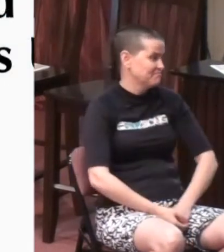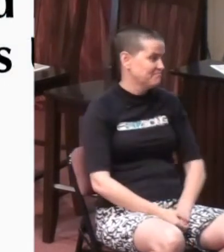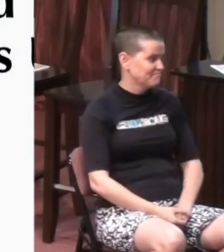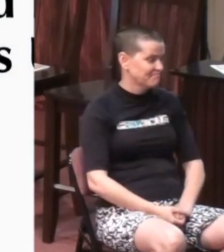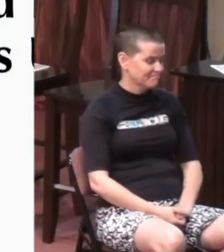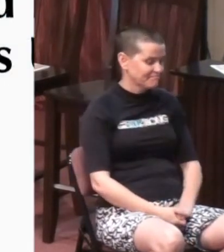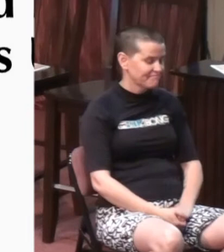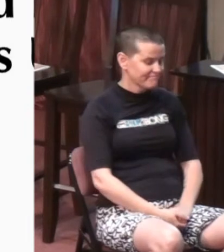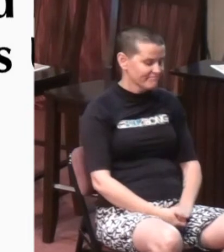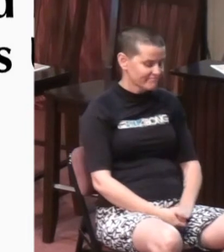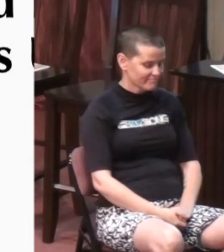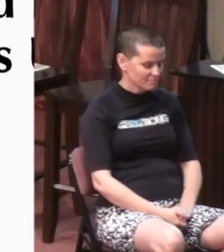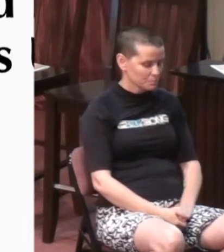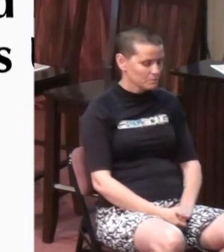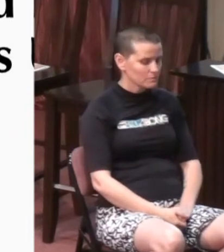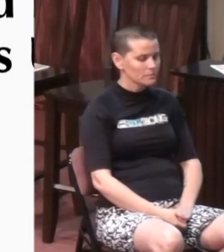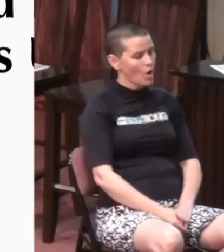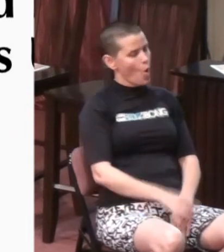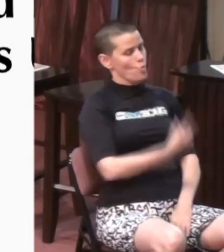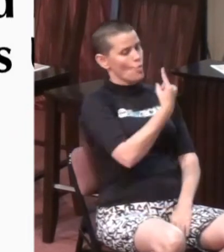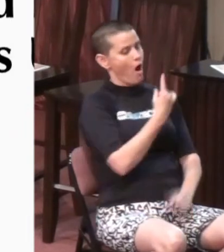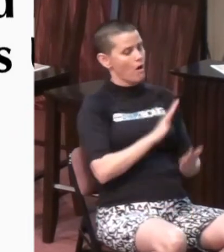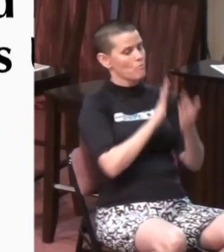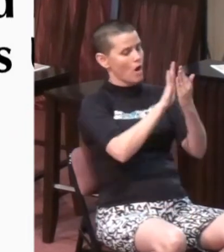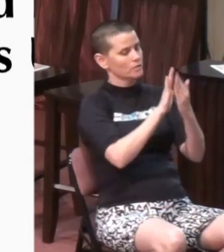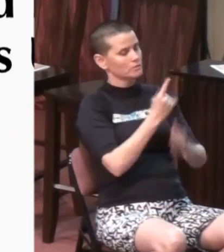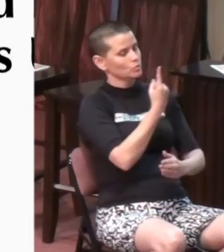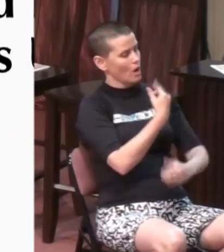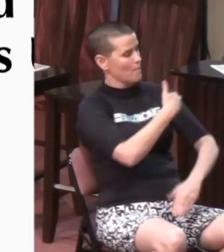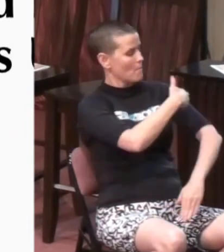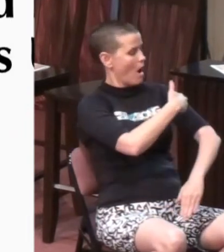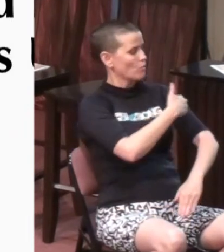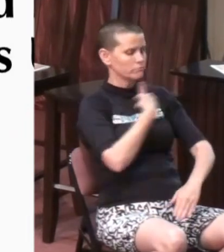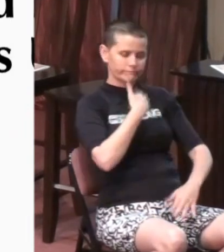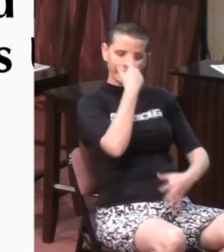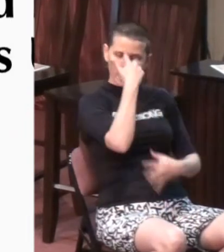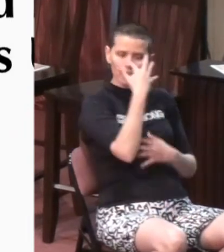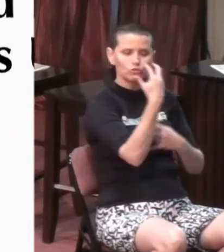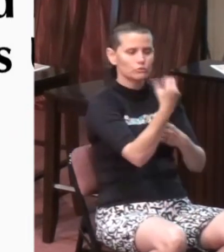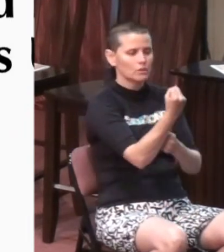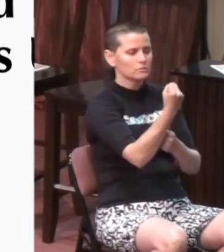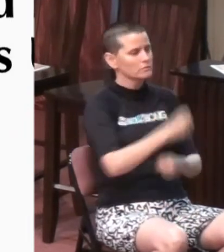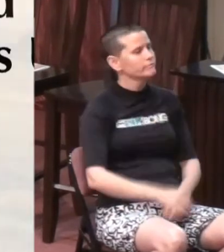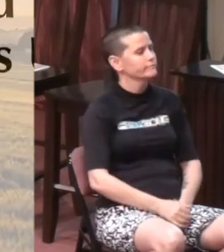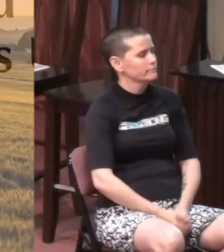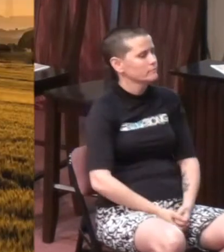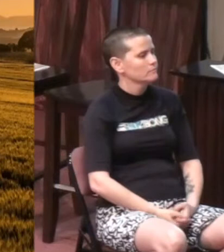I trust the one presence and power of the universe.